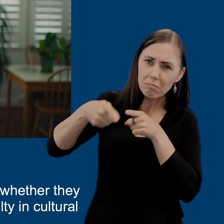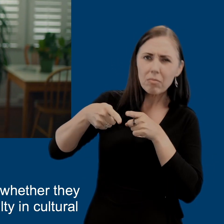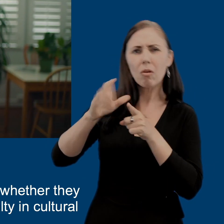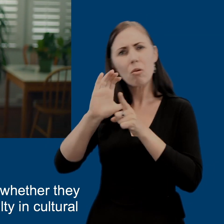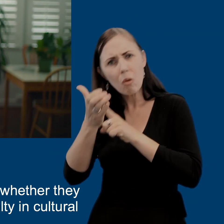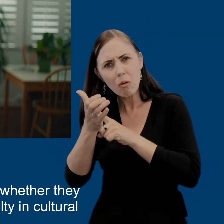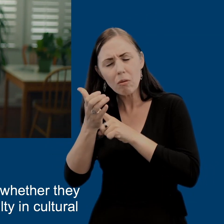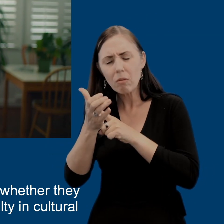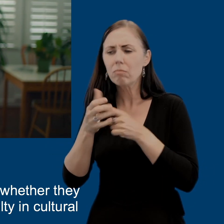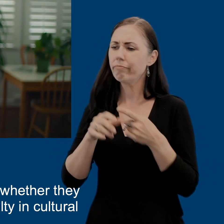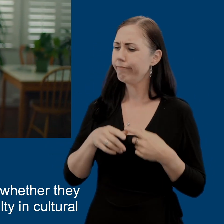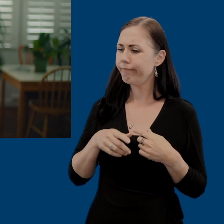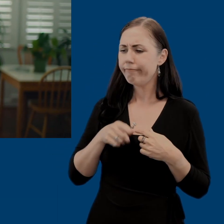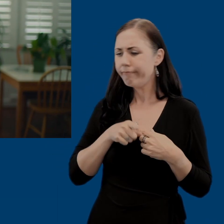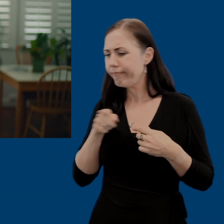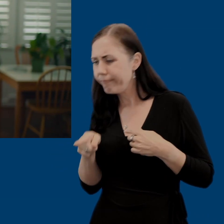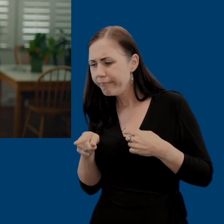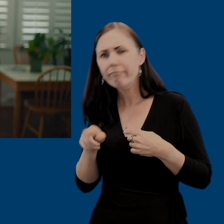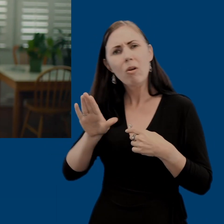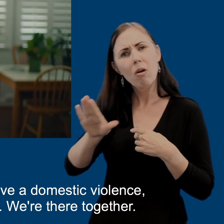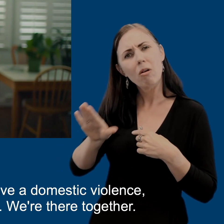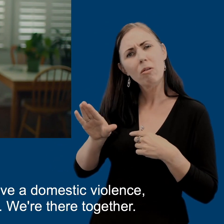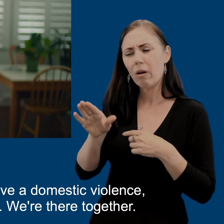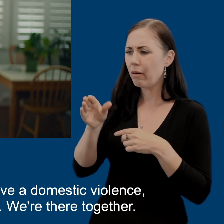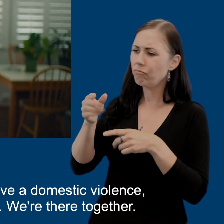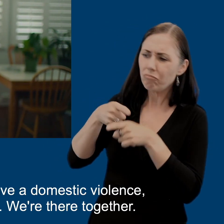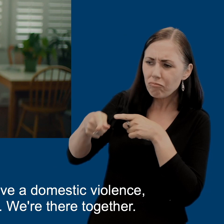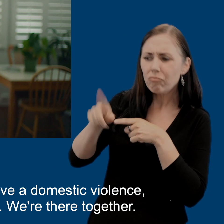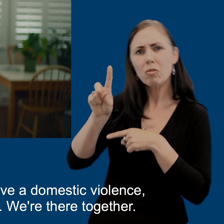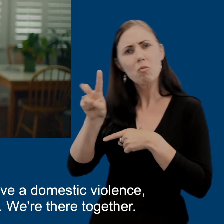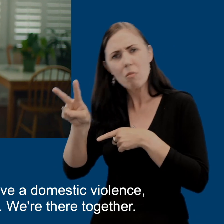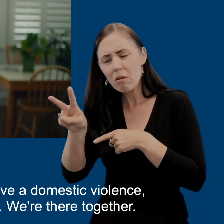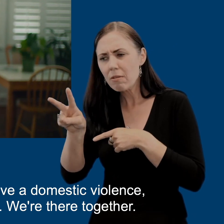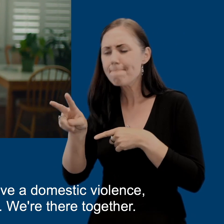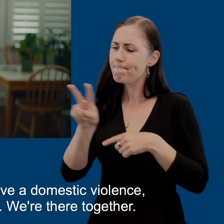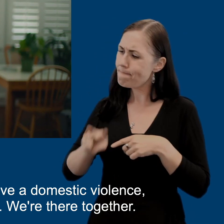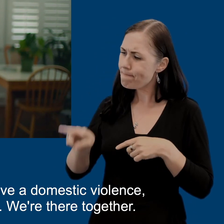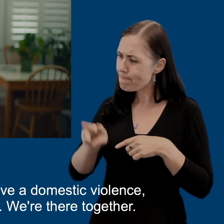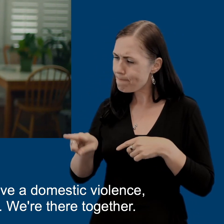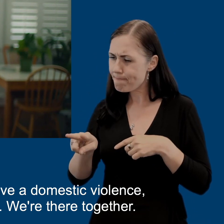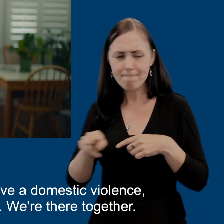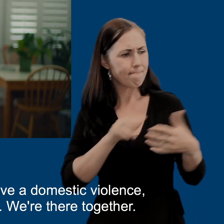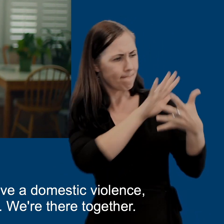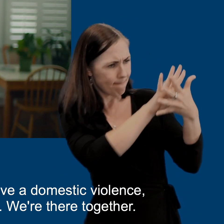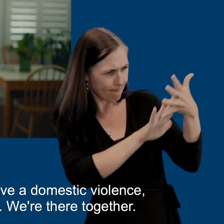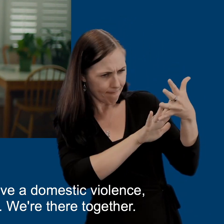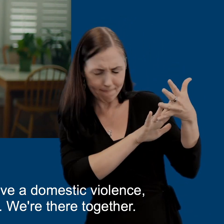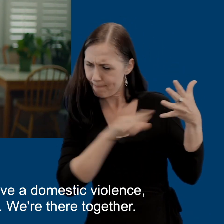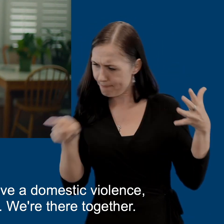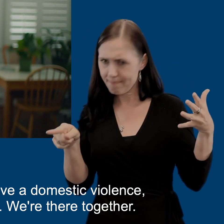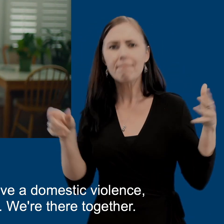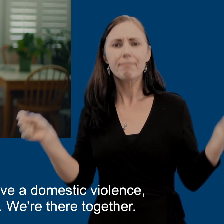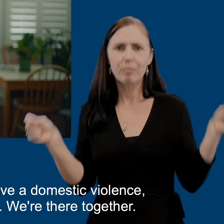specialty in cultural work or if they have a domestic violence. So it's